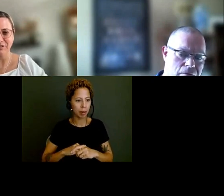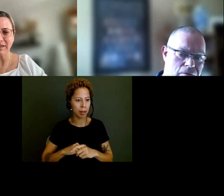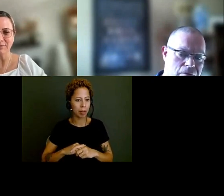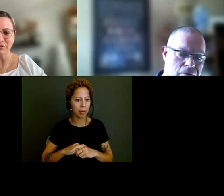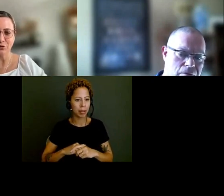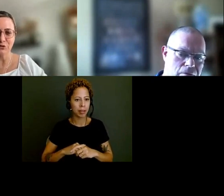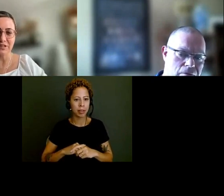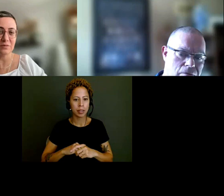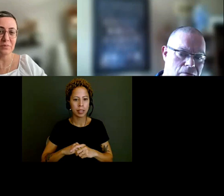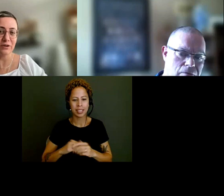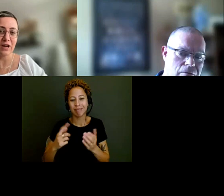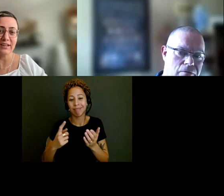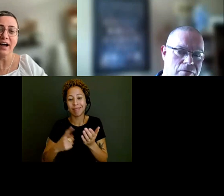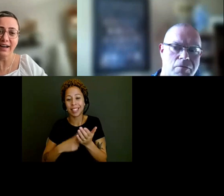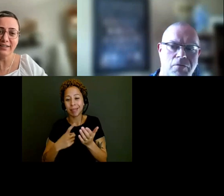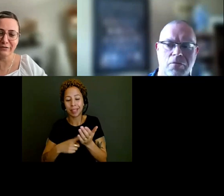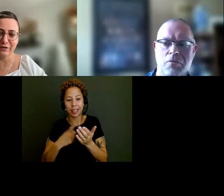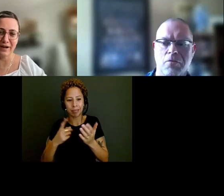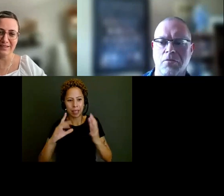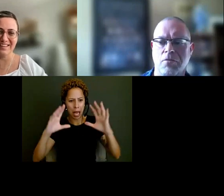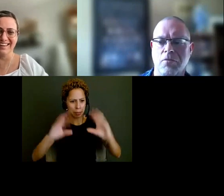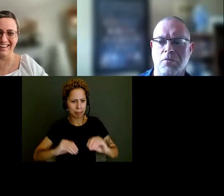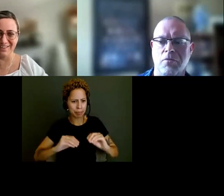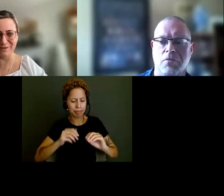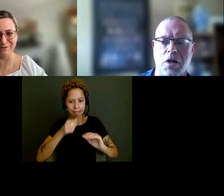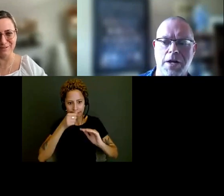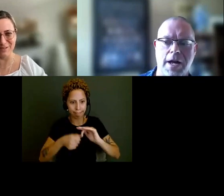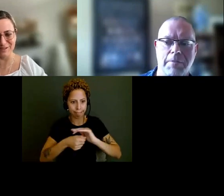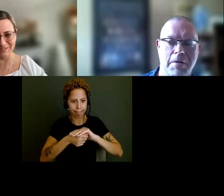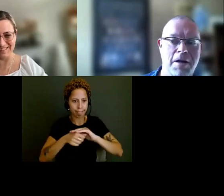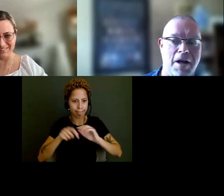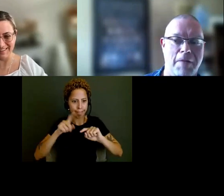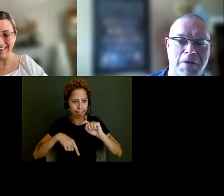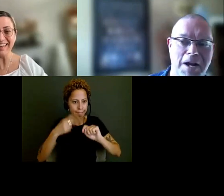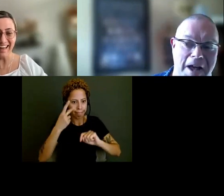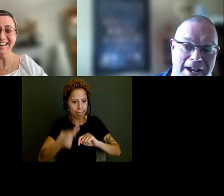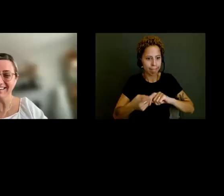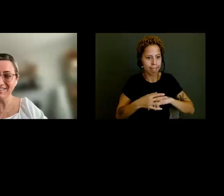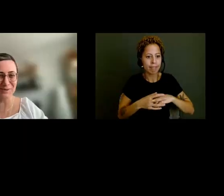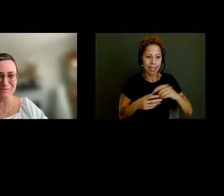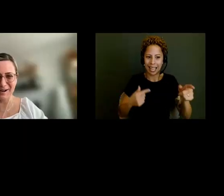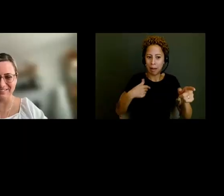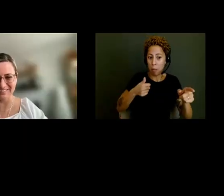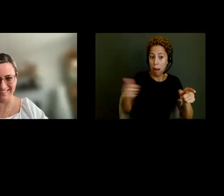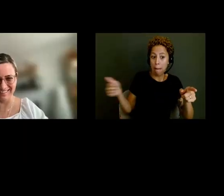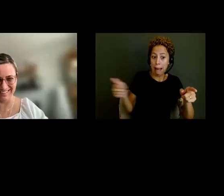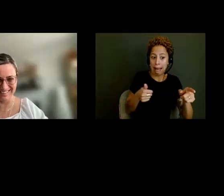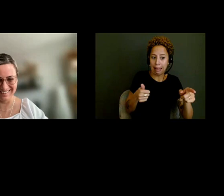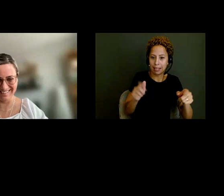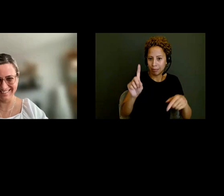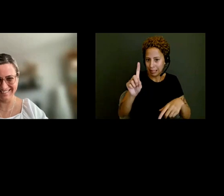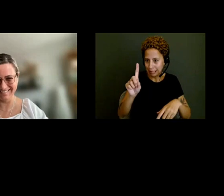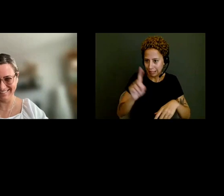I know sometimes the tools disappear or kind of hide from us if we want Okay, to use them. I'll be right back. No problem.